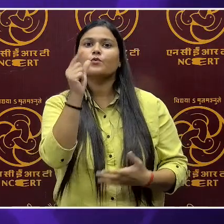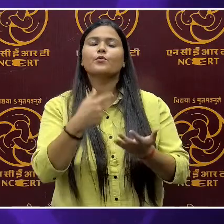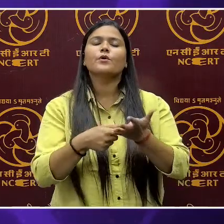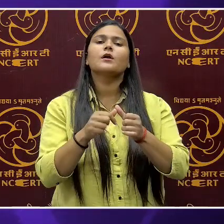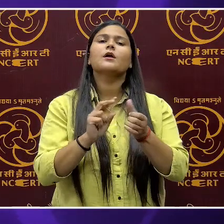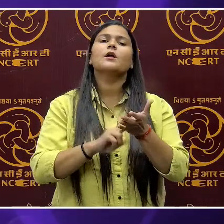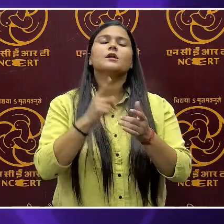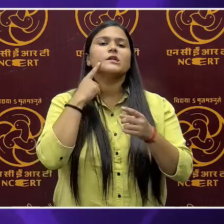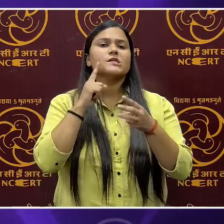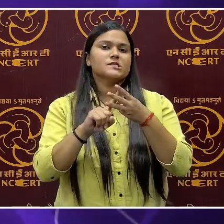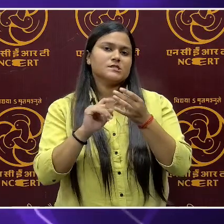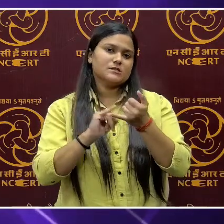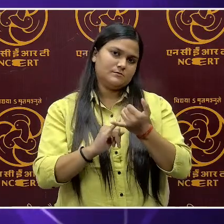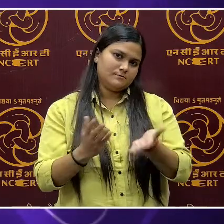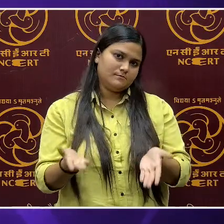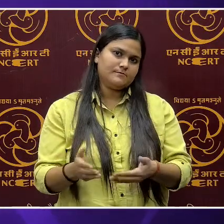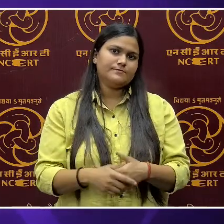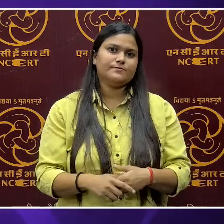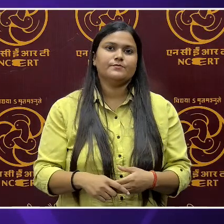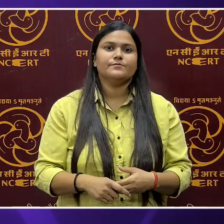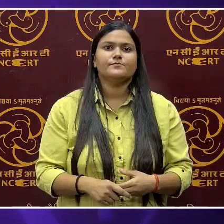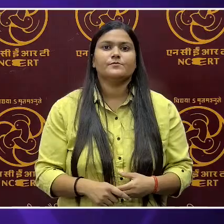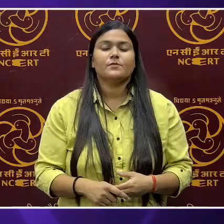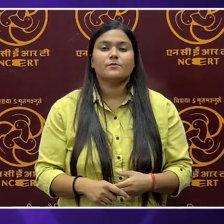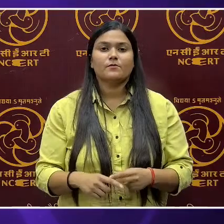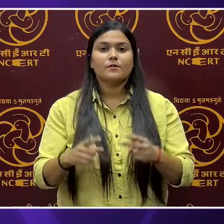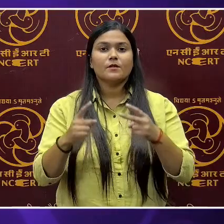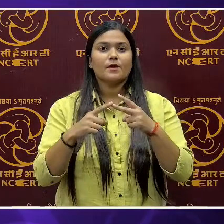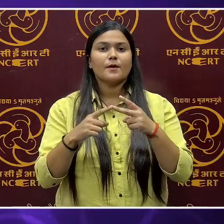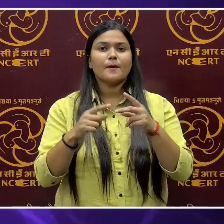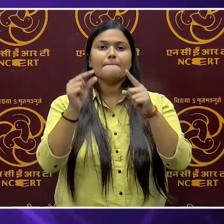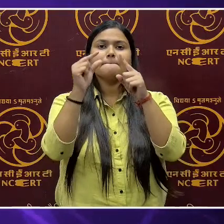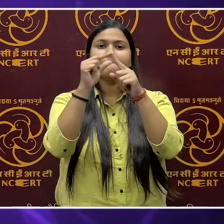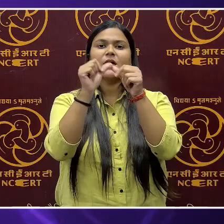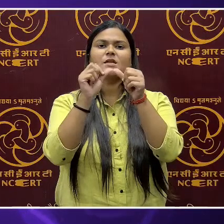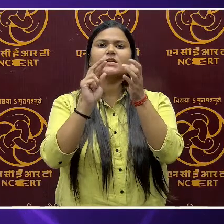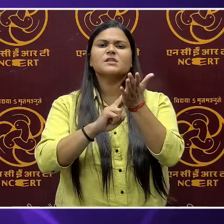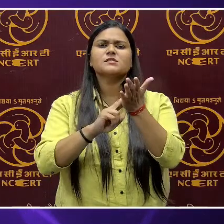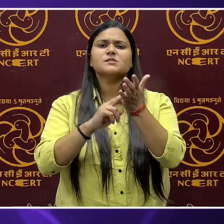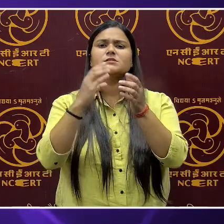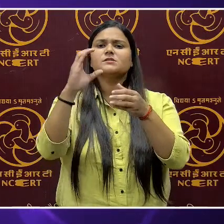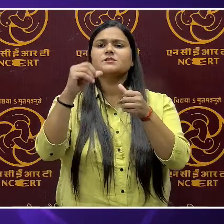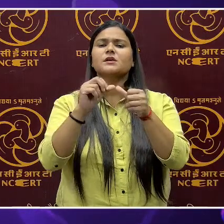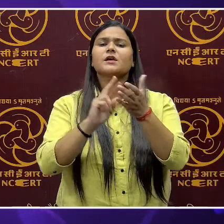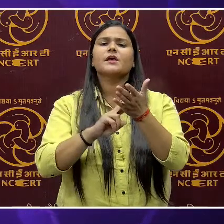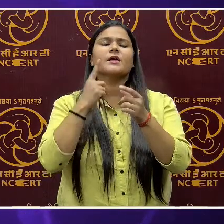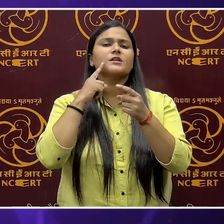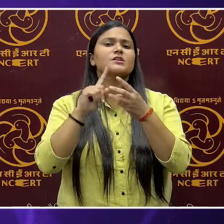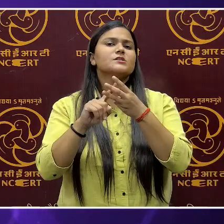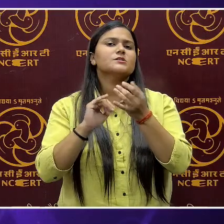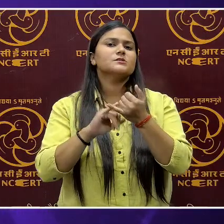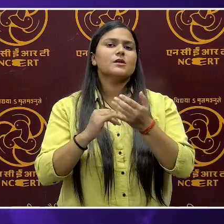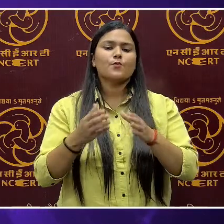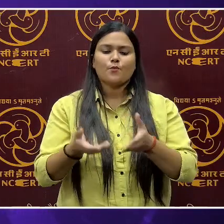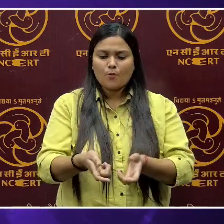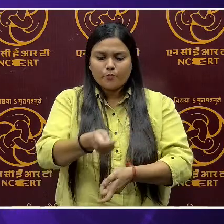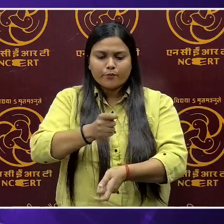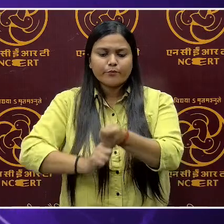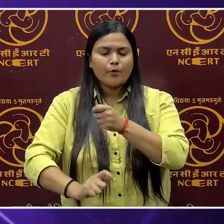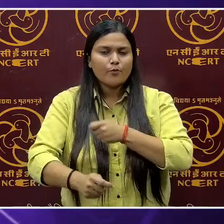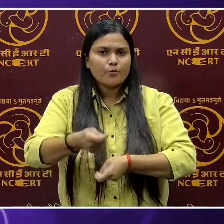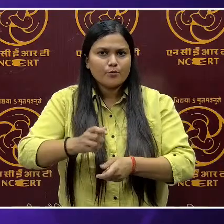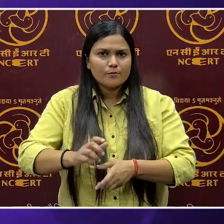Uranis. Now there is one more, that is Panamkeni. Now these wells were made by people